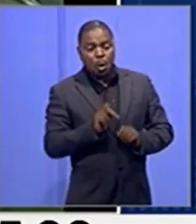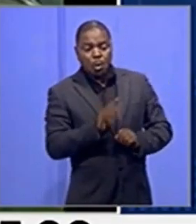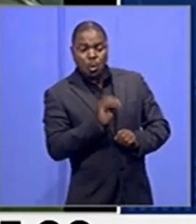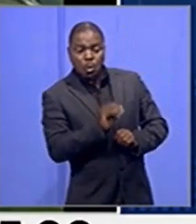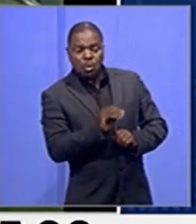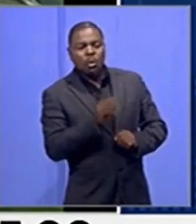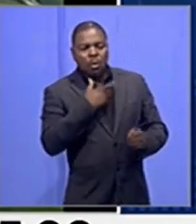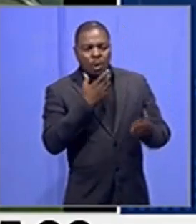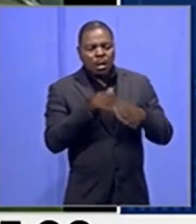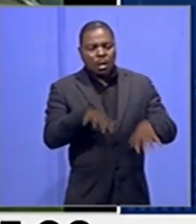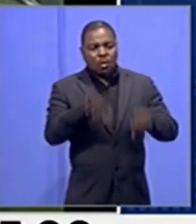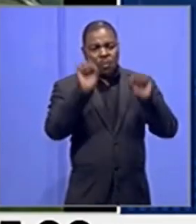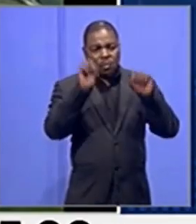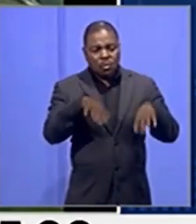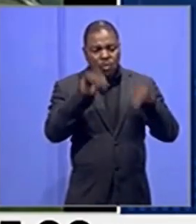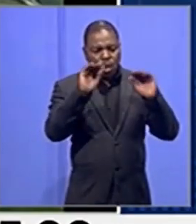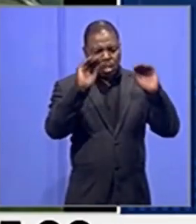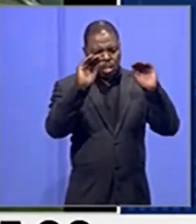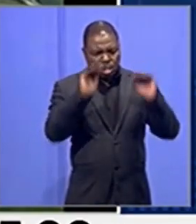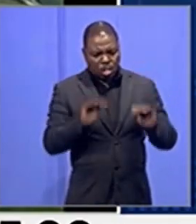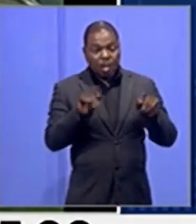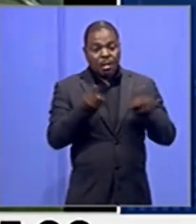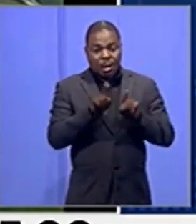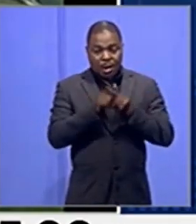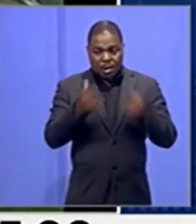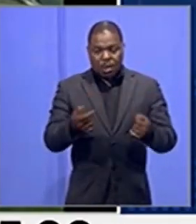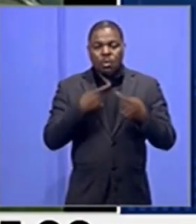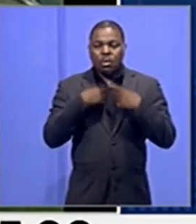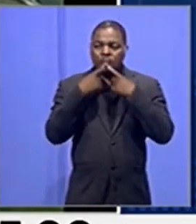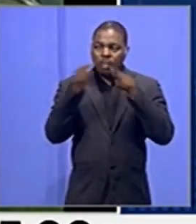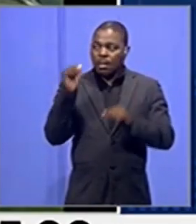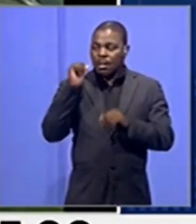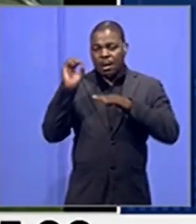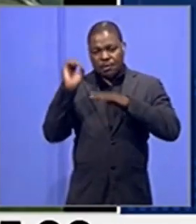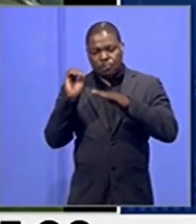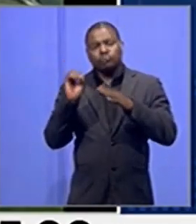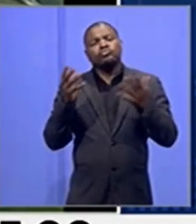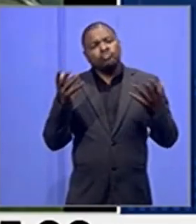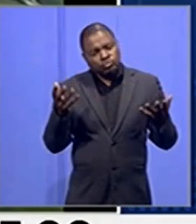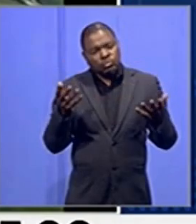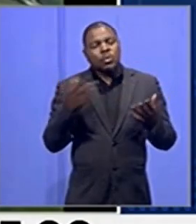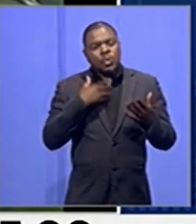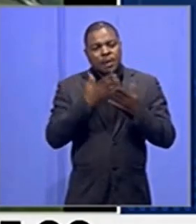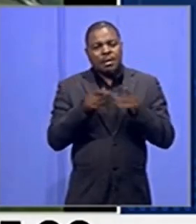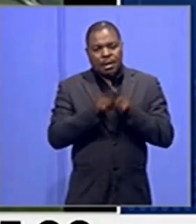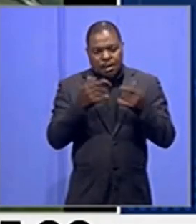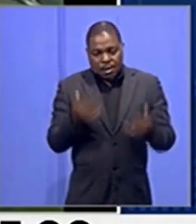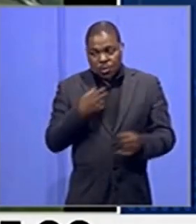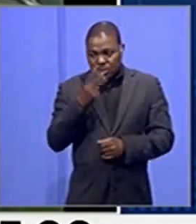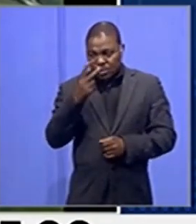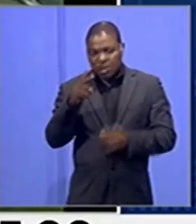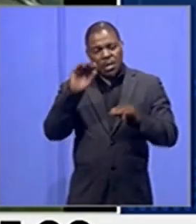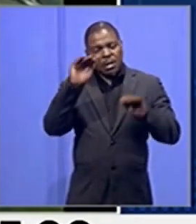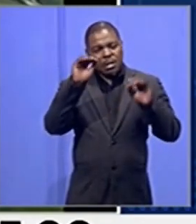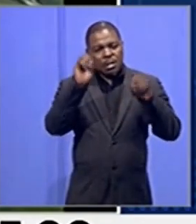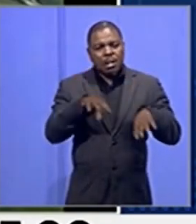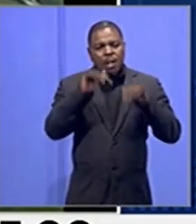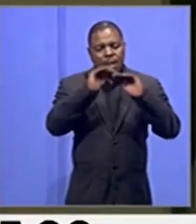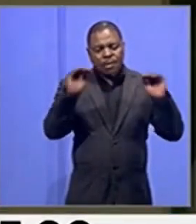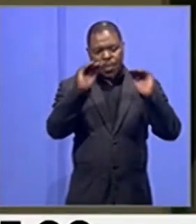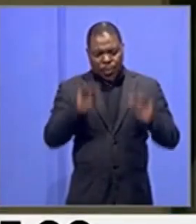we can reduce load shedding, like we've announced also yesterday afternoon and what we're currently experiencing, we're